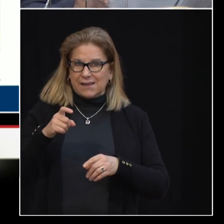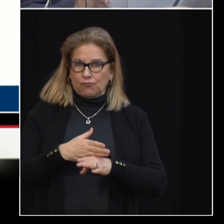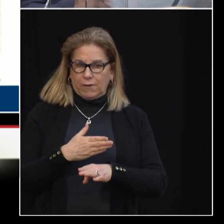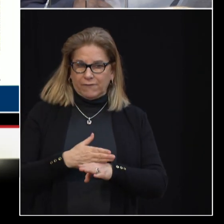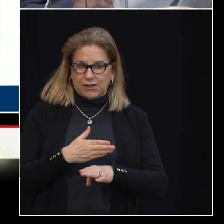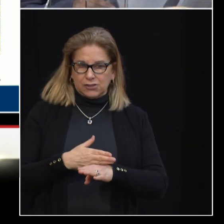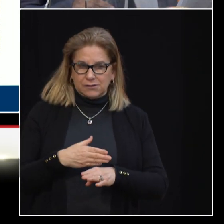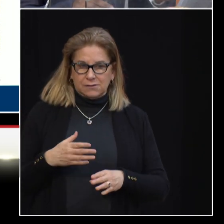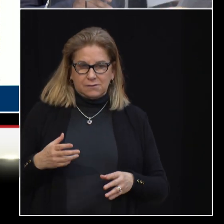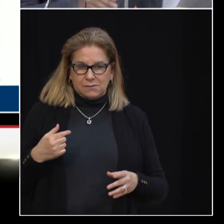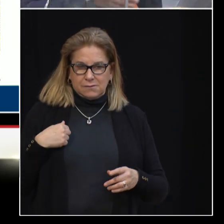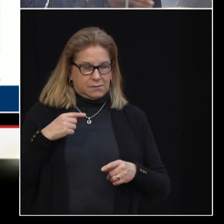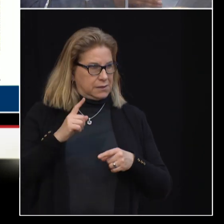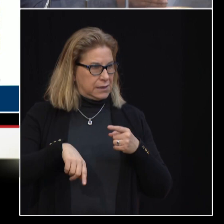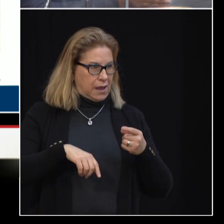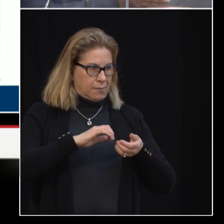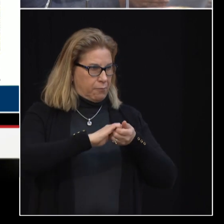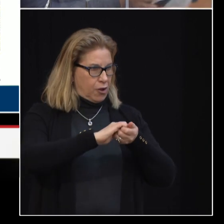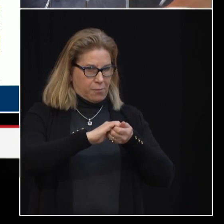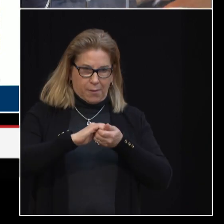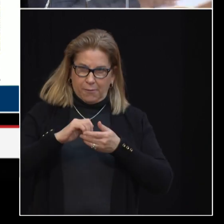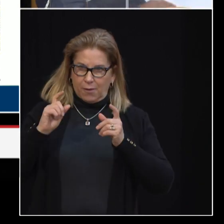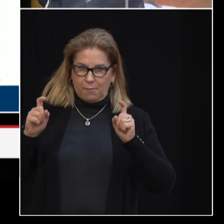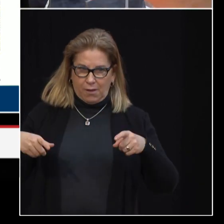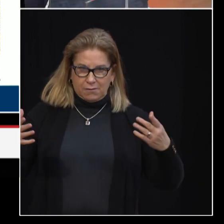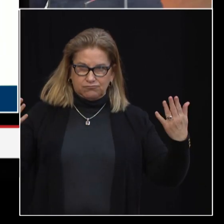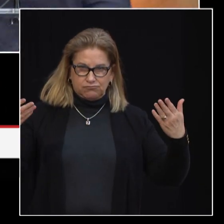opportunities today. Thank you very much.